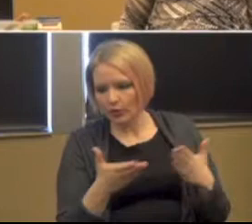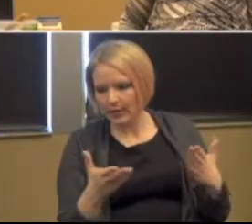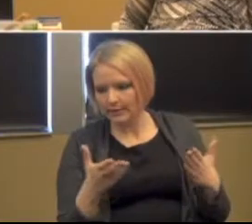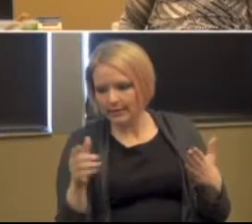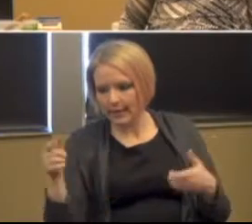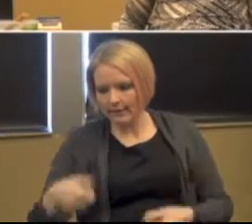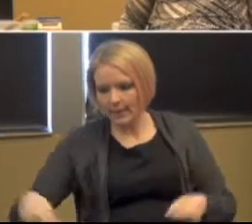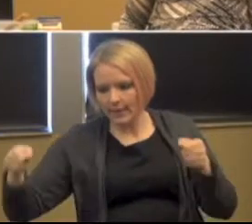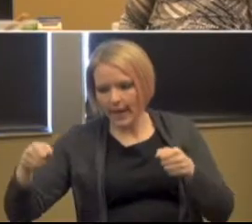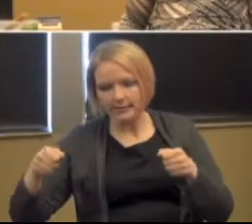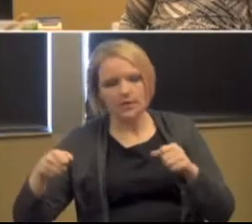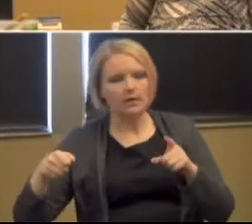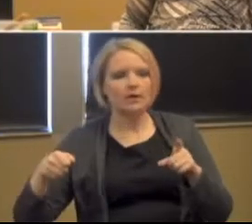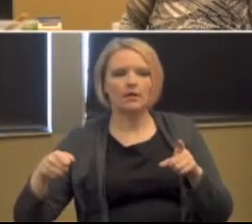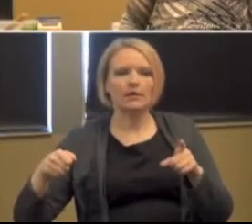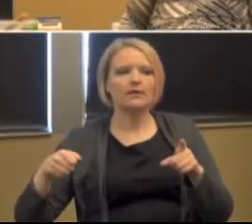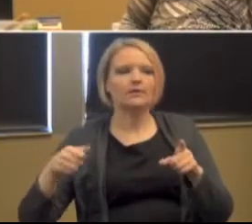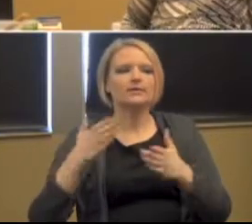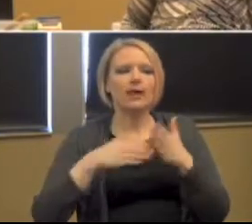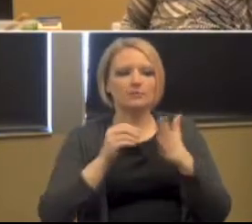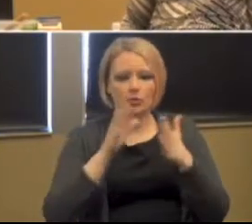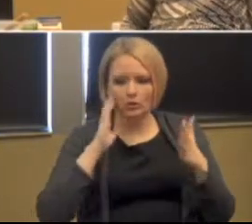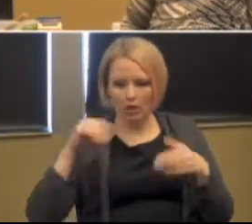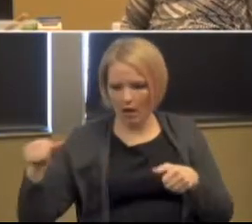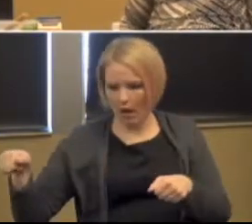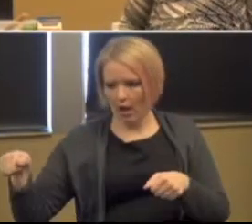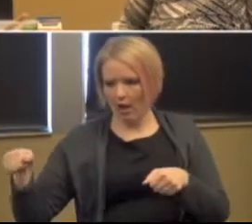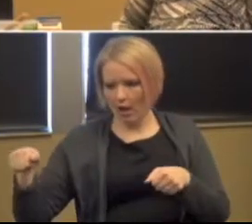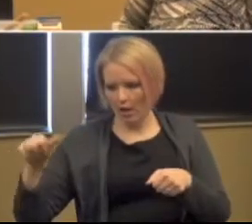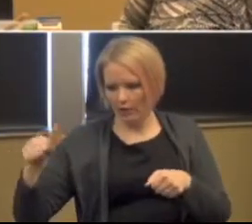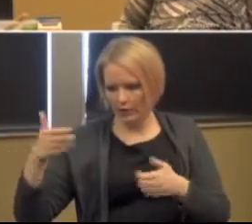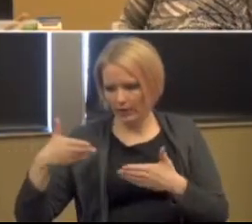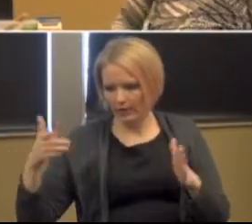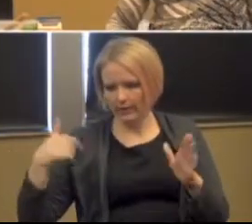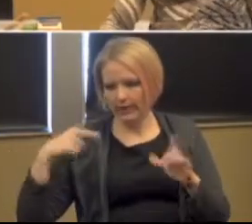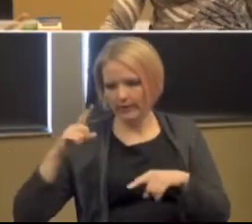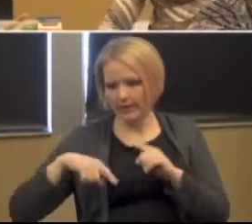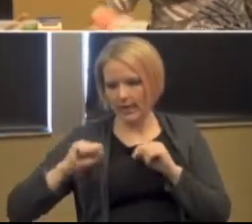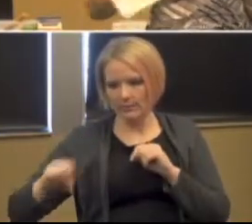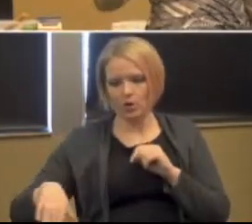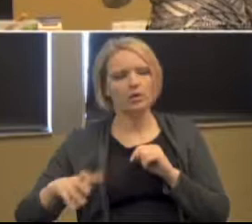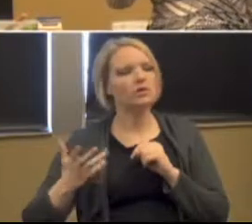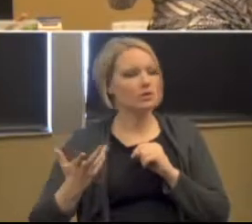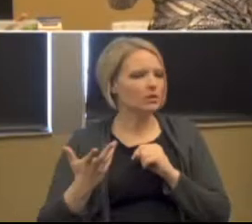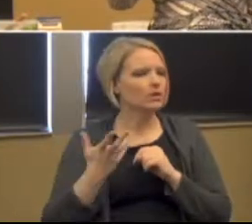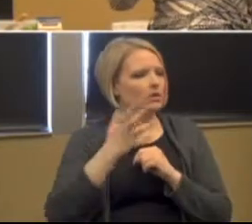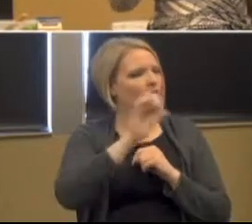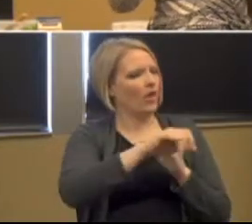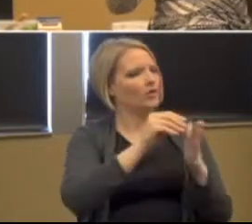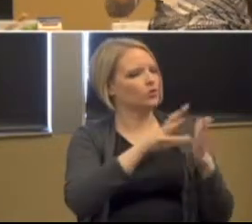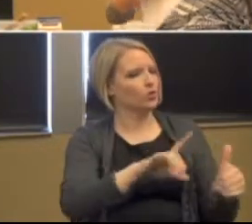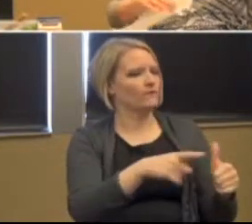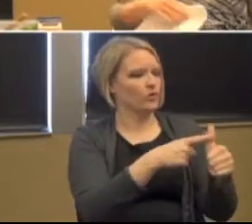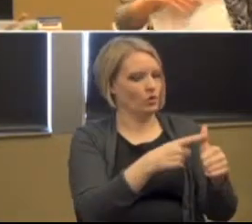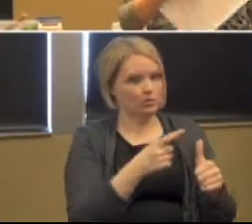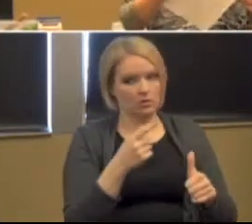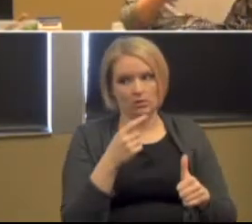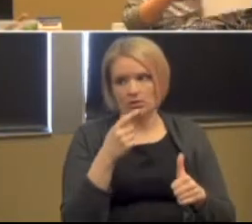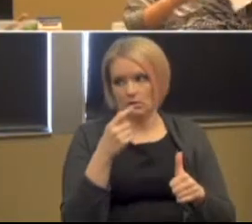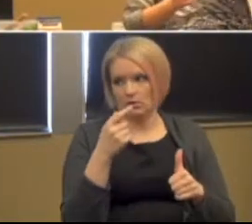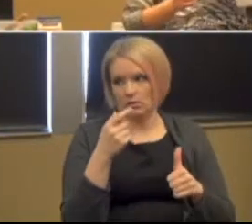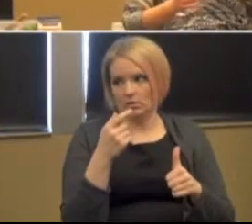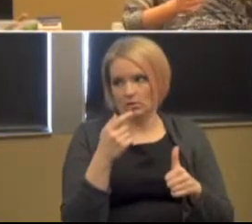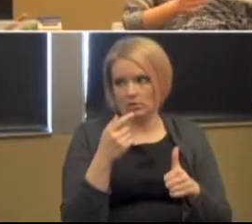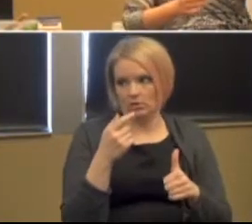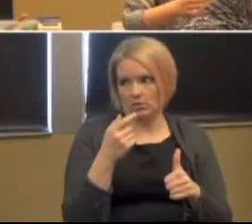go first, because you're going to know that. You've got some students who are like, I don't care, I'm flexible. Or if it's a paper pencil task and you're putting in a teacher basket,